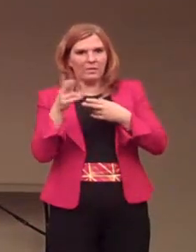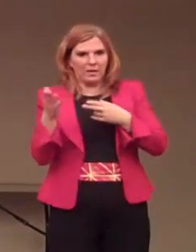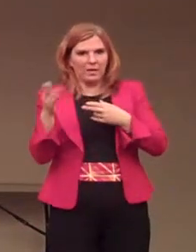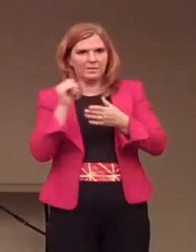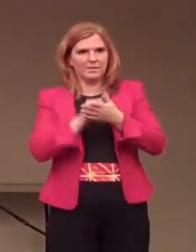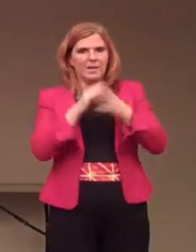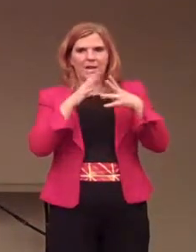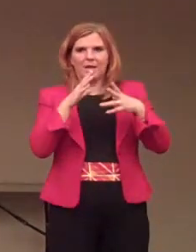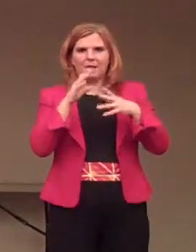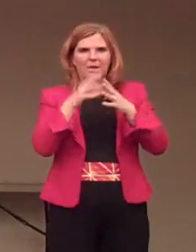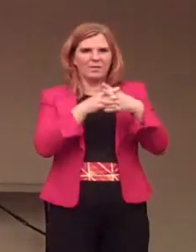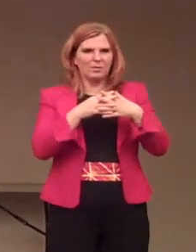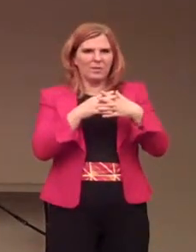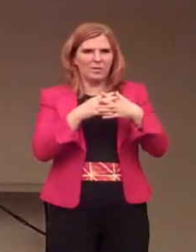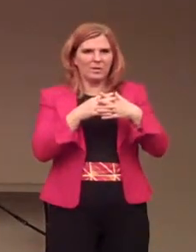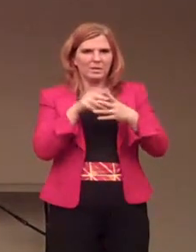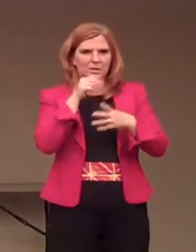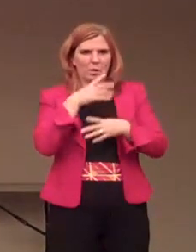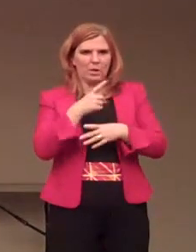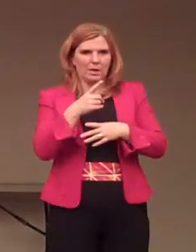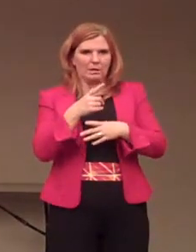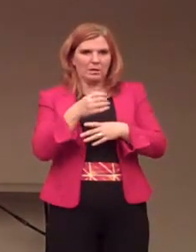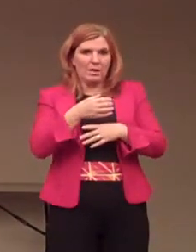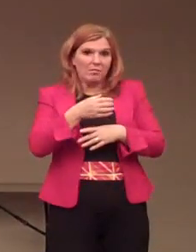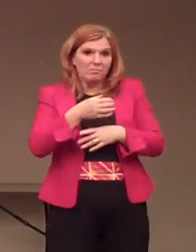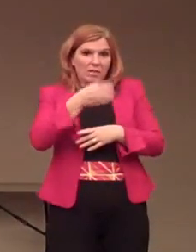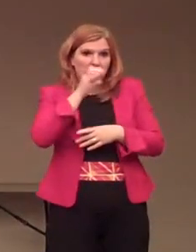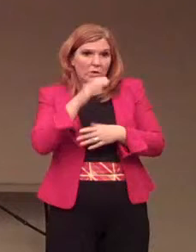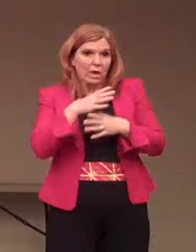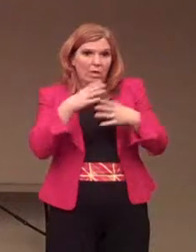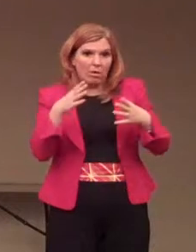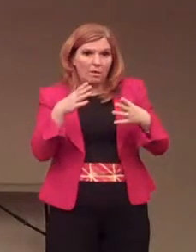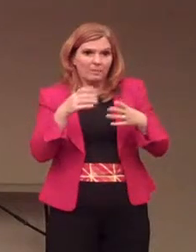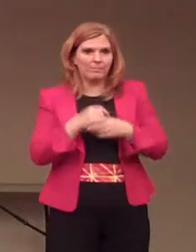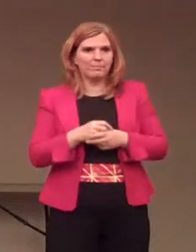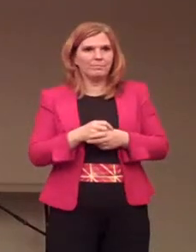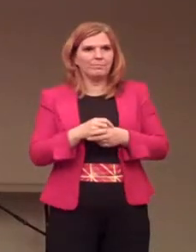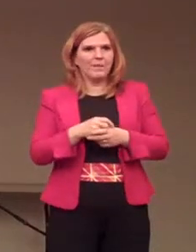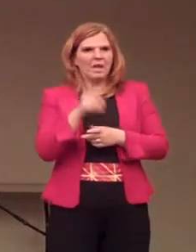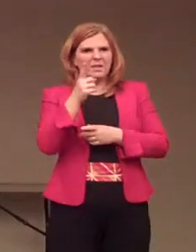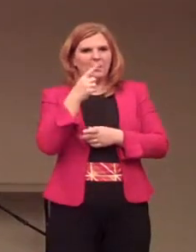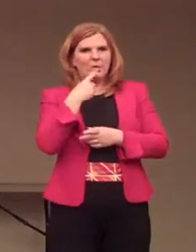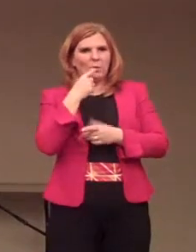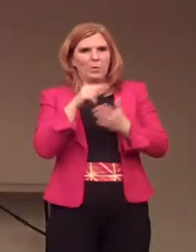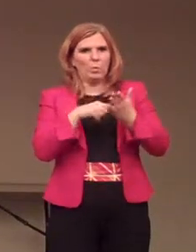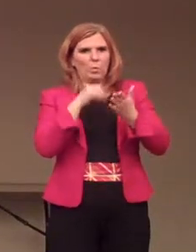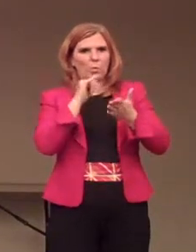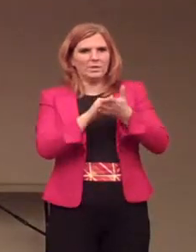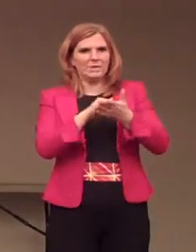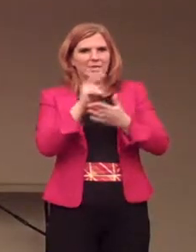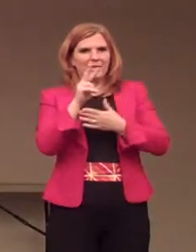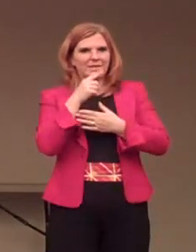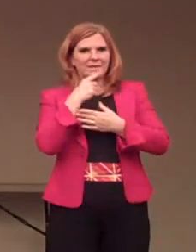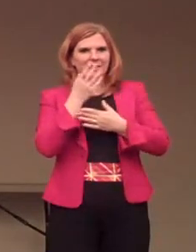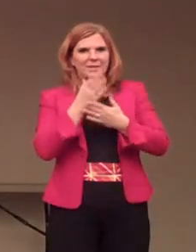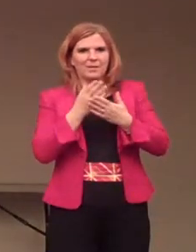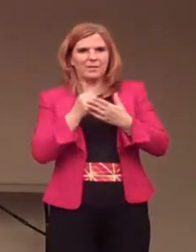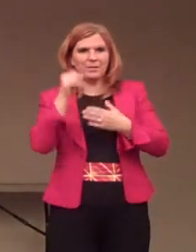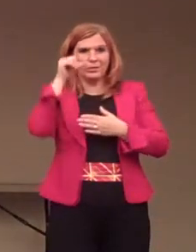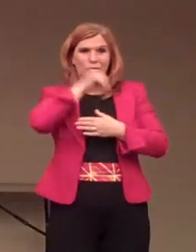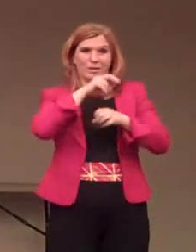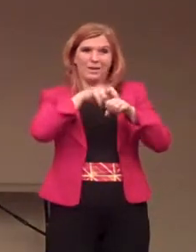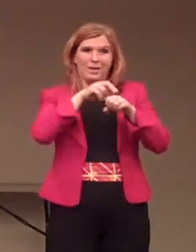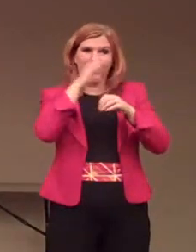of Americans don't like. They tend to drink too much. In fact, somebody told me once that to say somebody is a